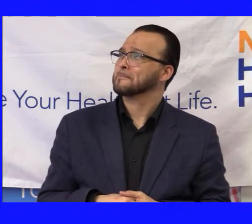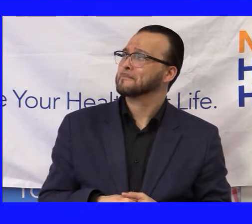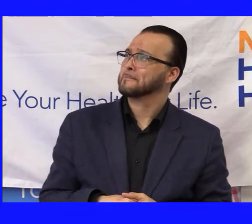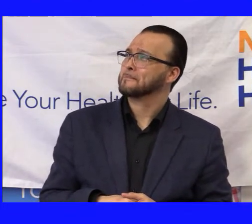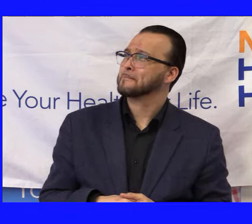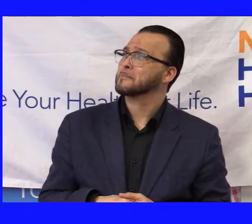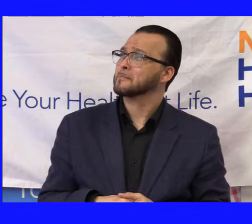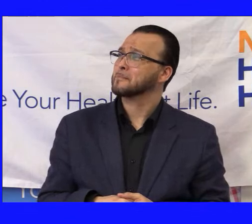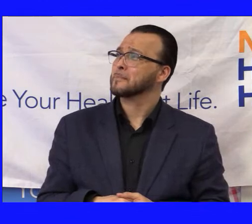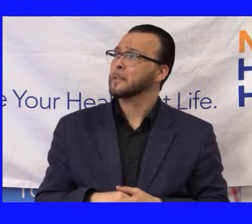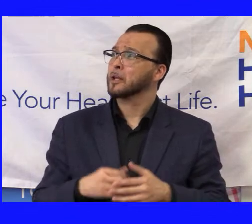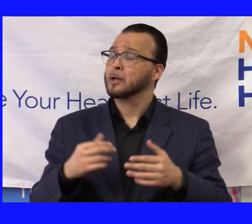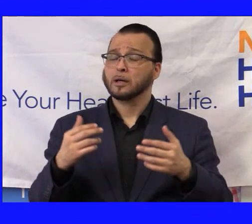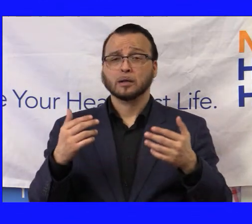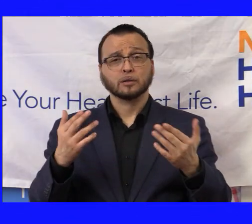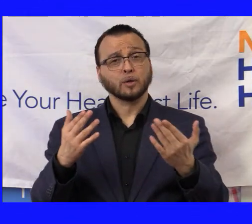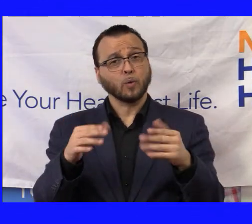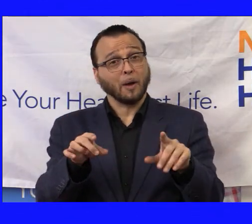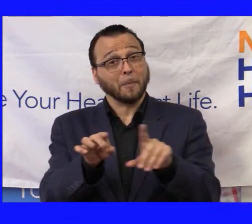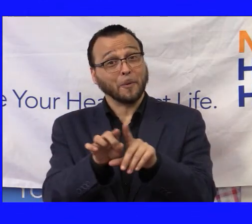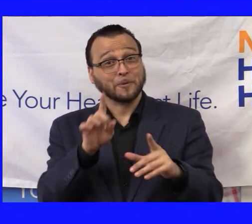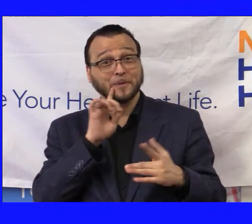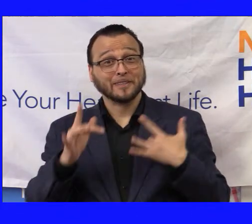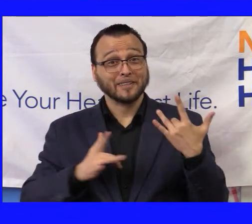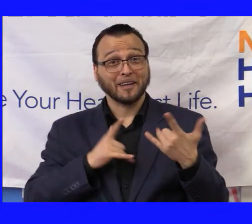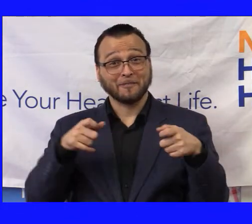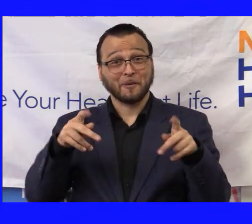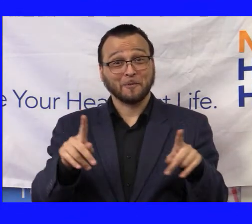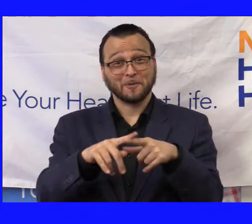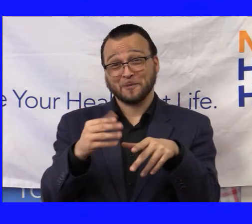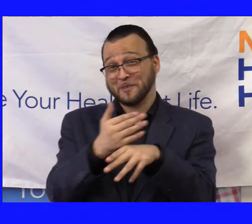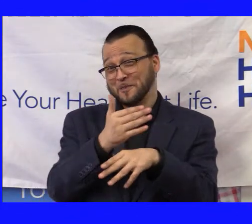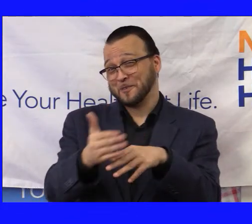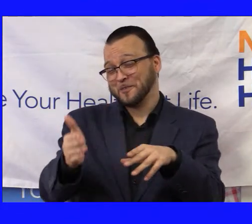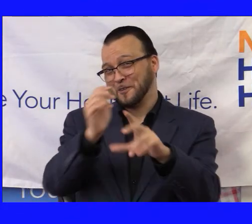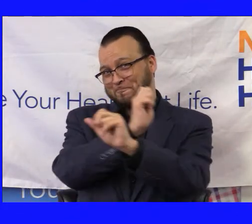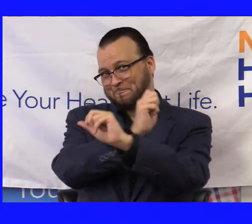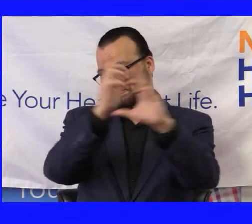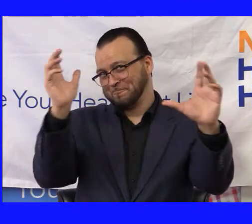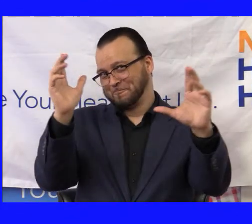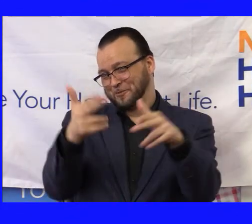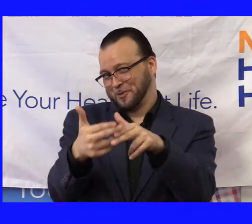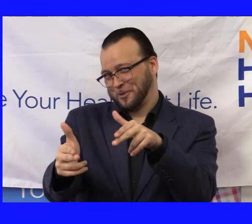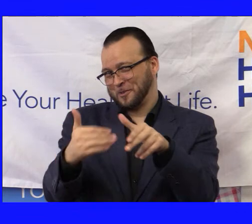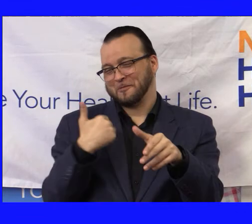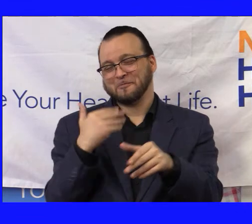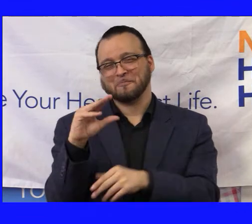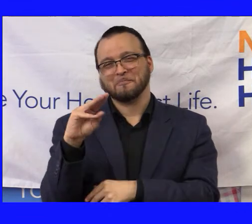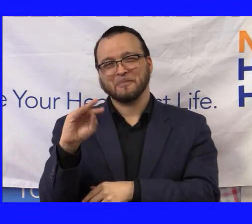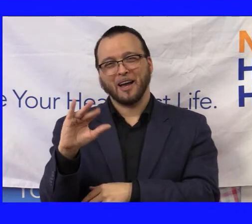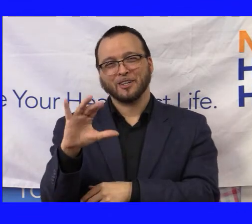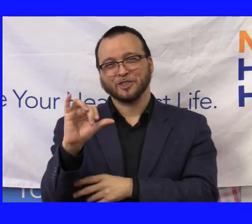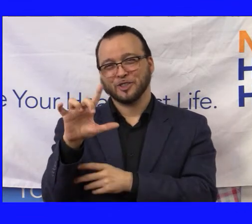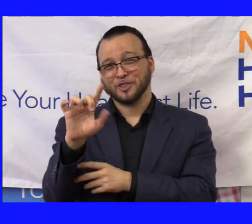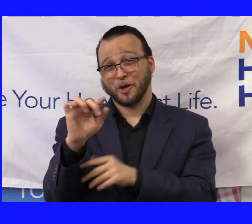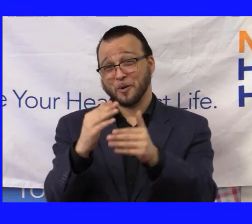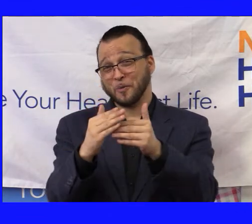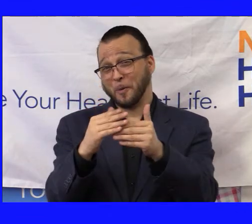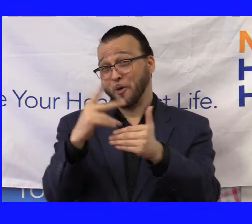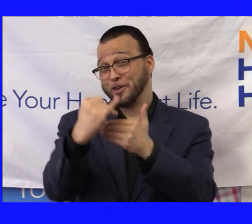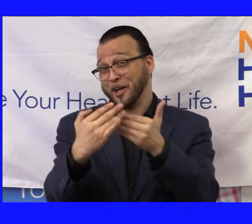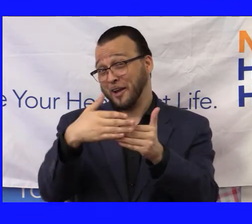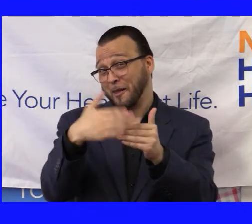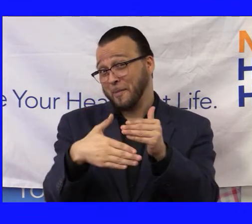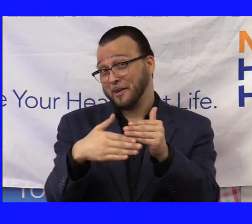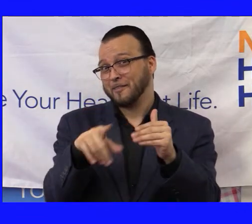Great, so I'm also excited for the opportunity to share a snapshot of our MyChart projects completed in 2020 around staff